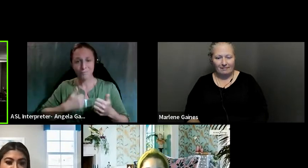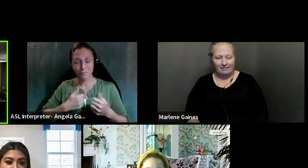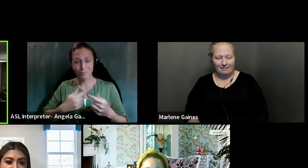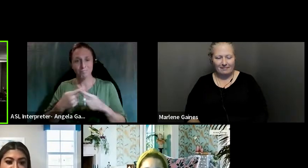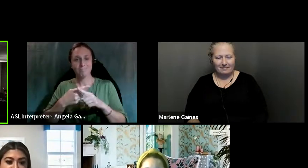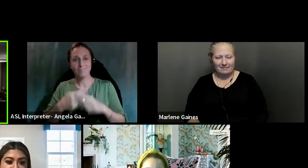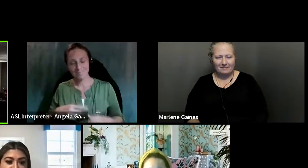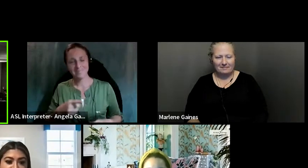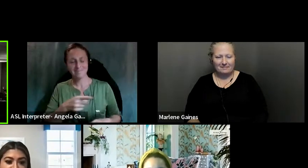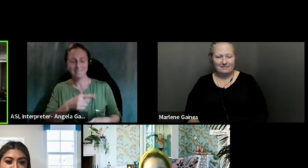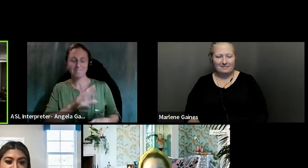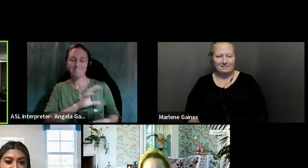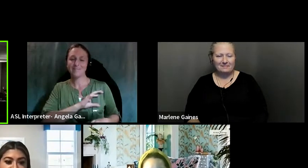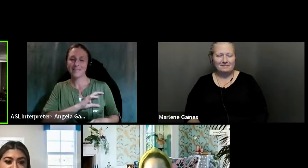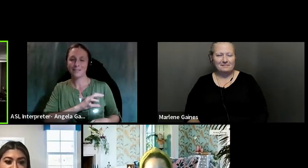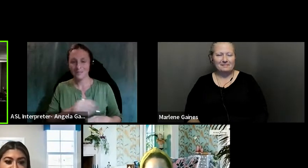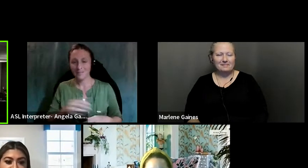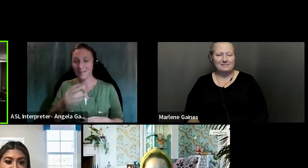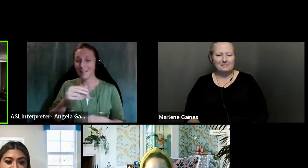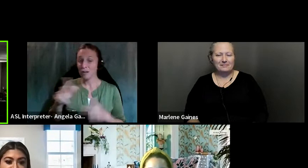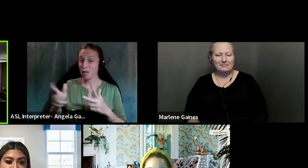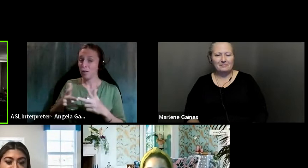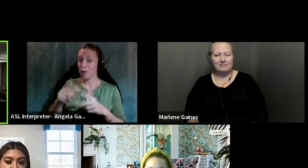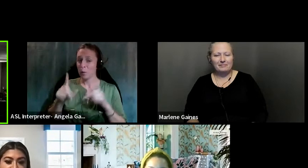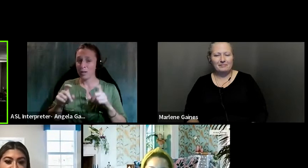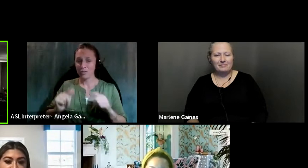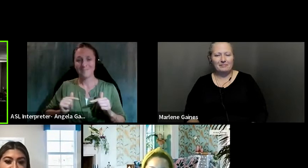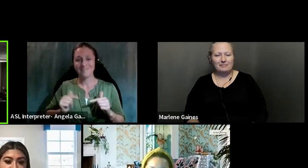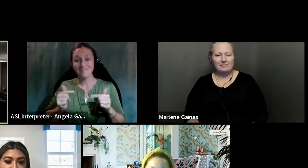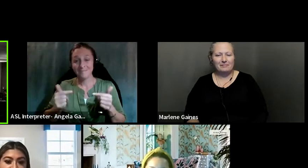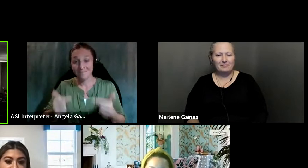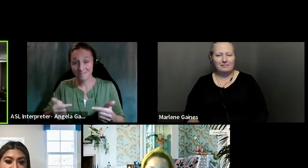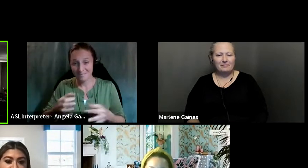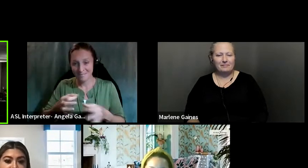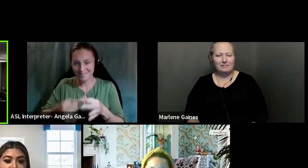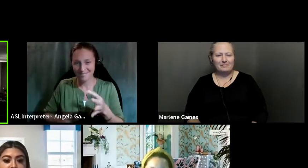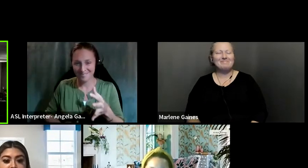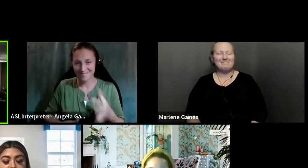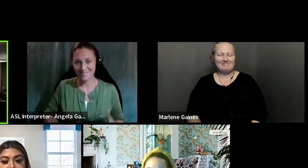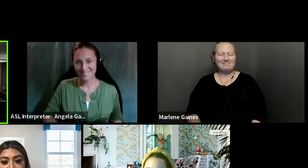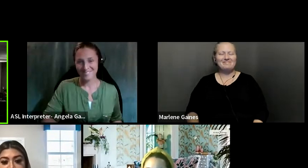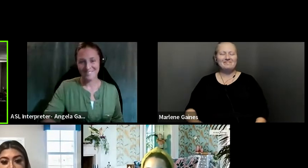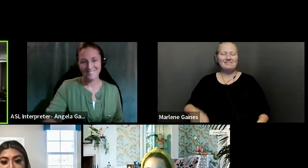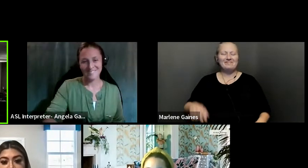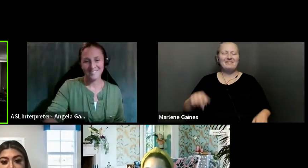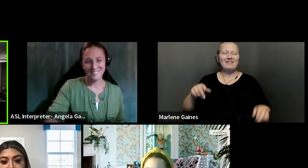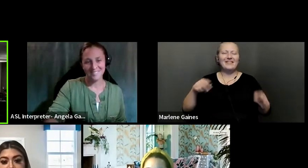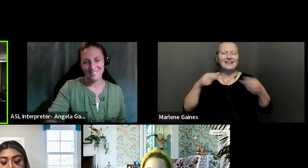character. Yeah. And then just the third question, the slide where